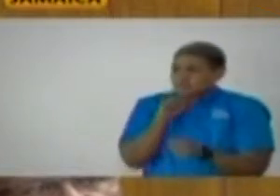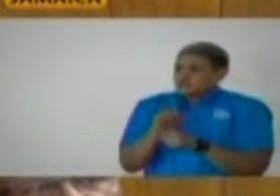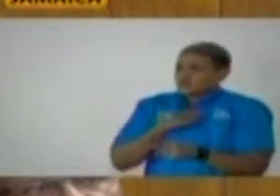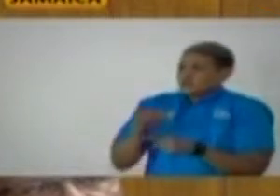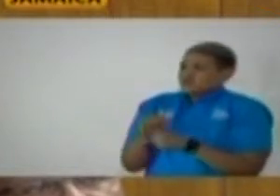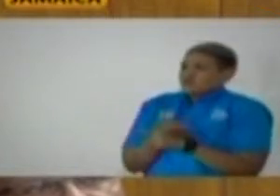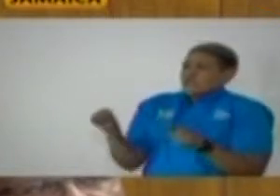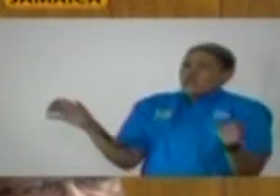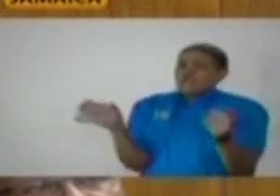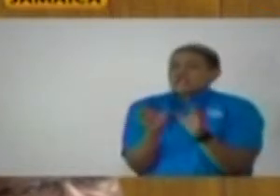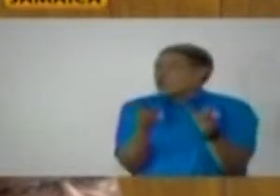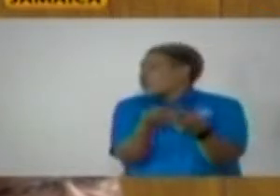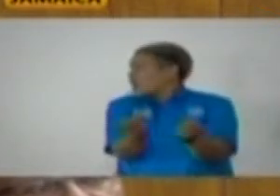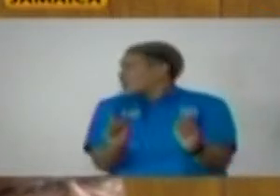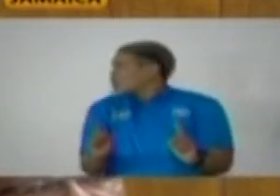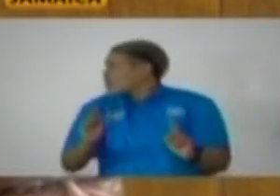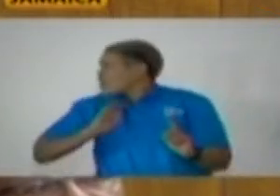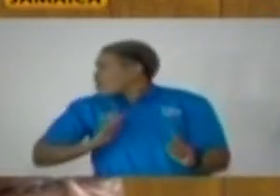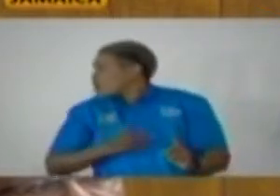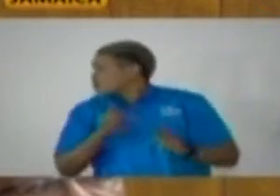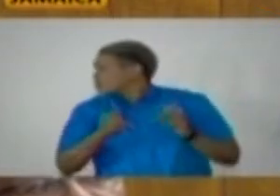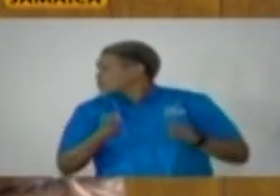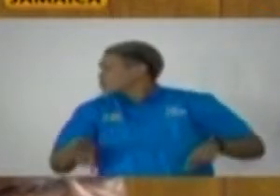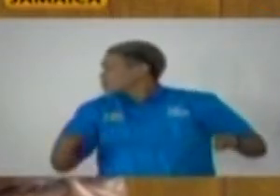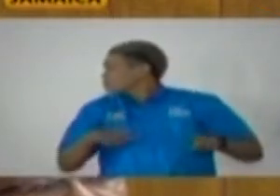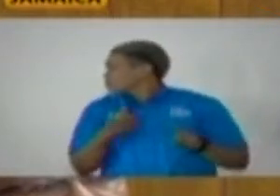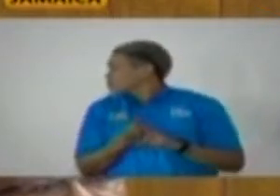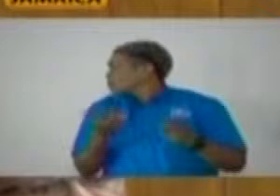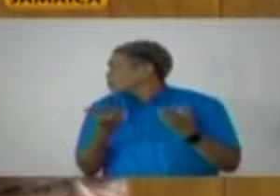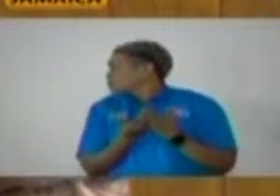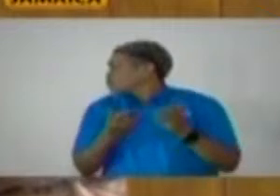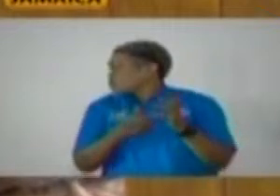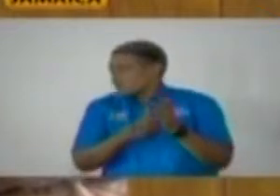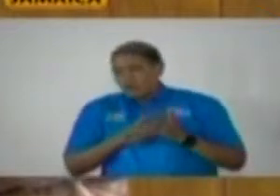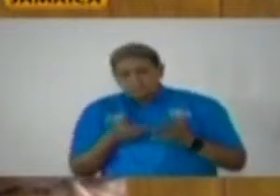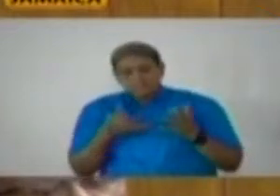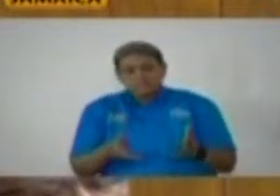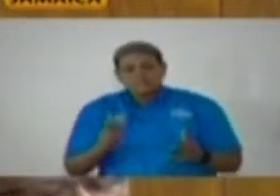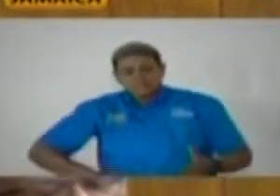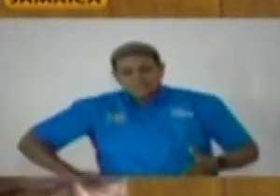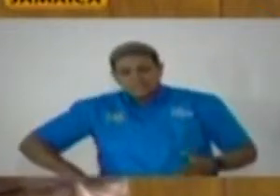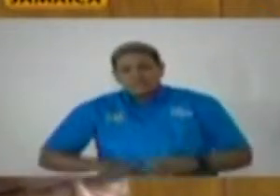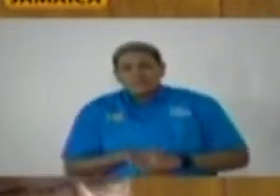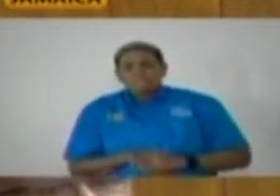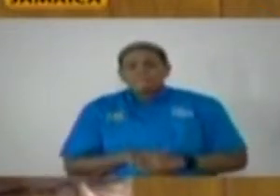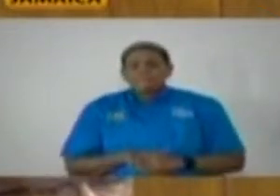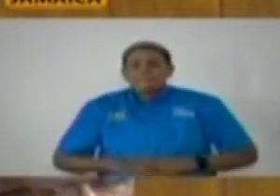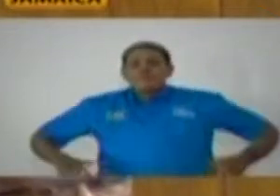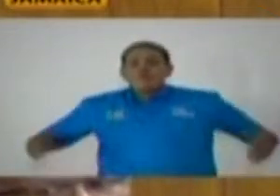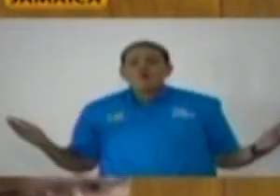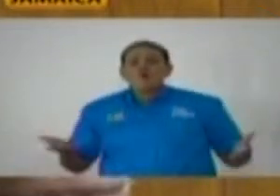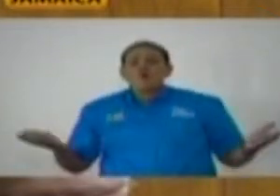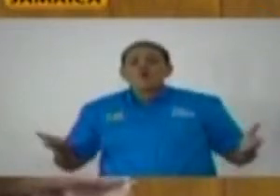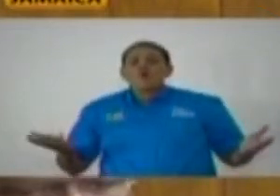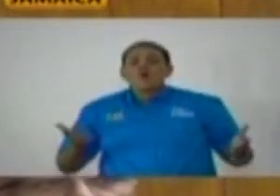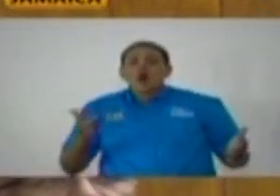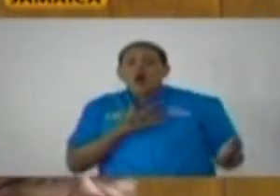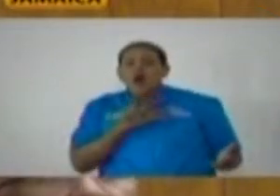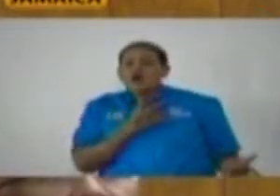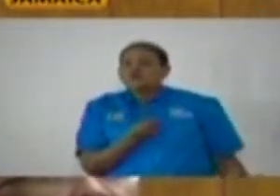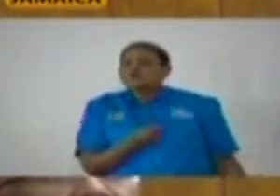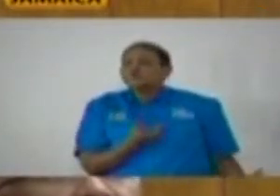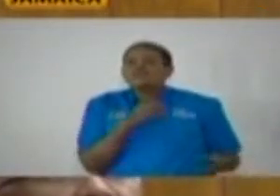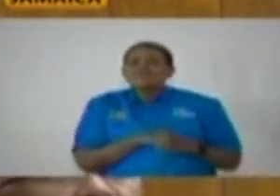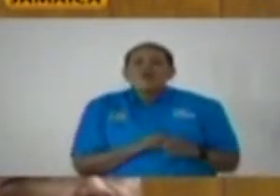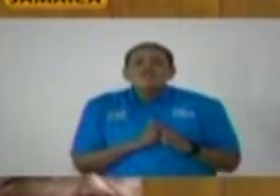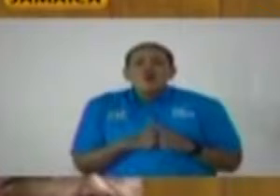and certify workers to meet the requirements of industry? What role is HEART